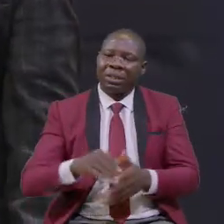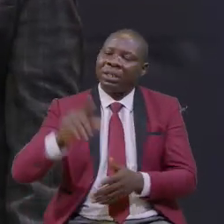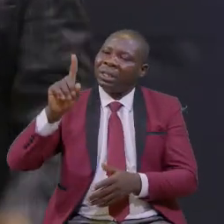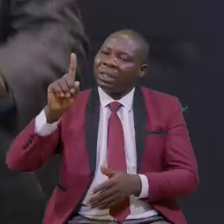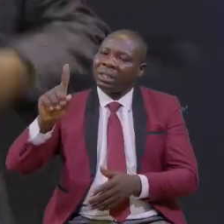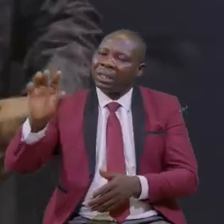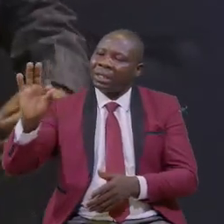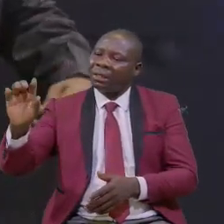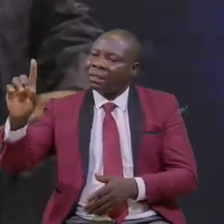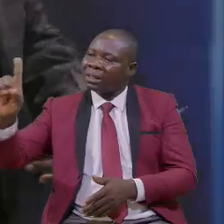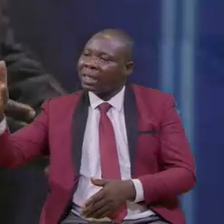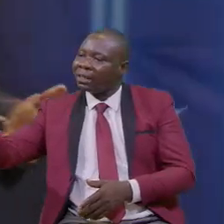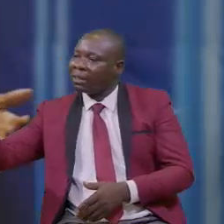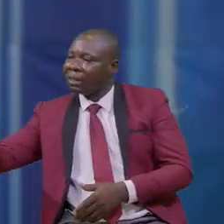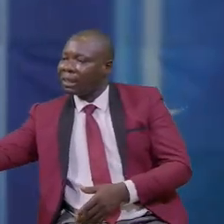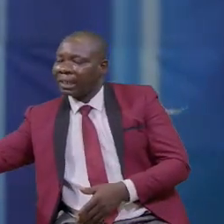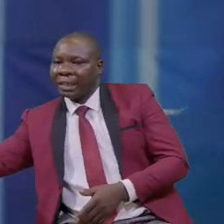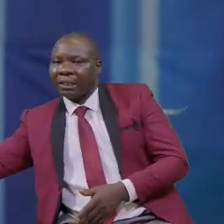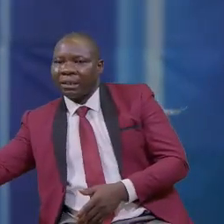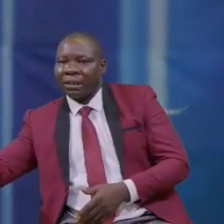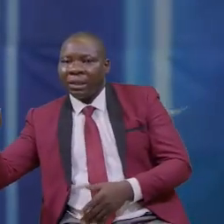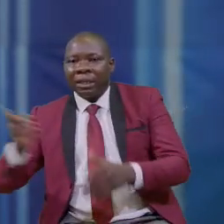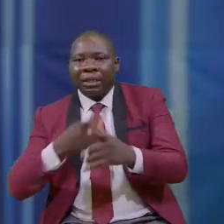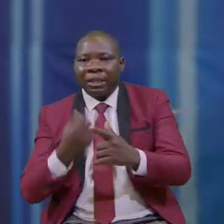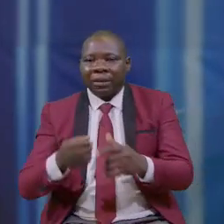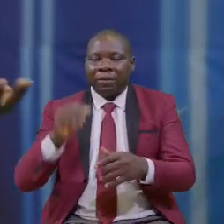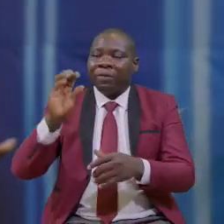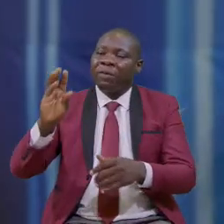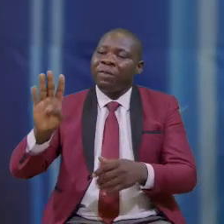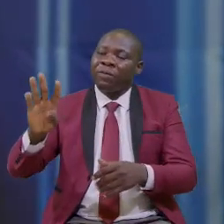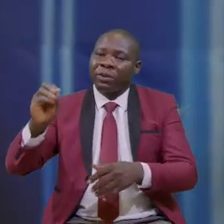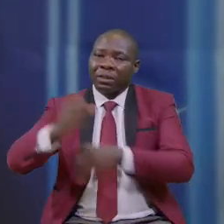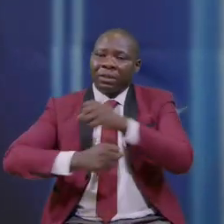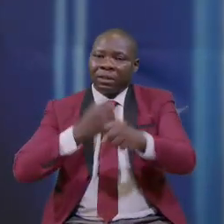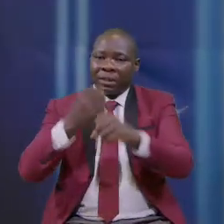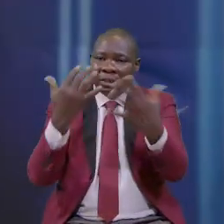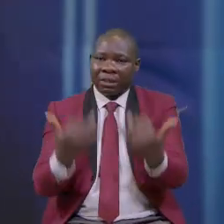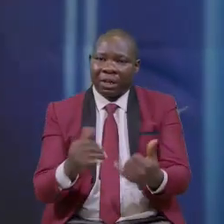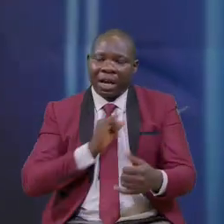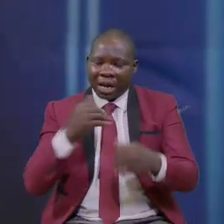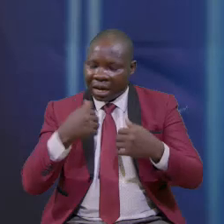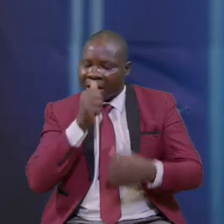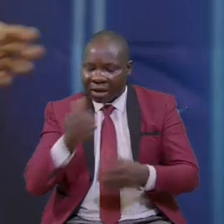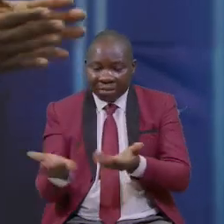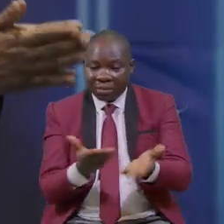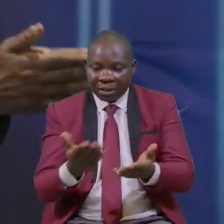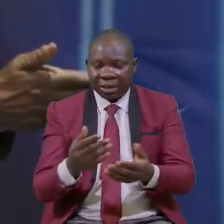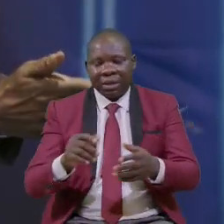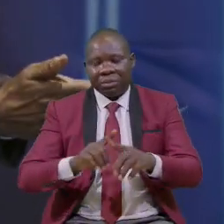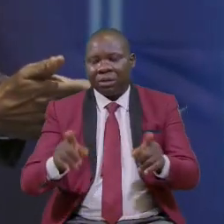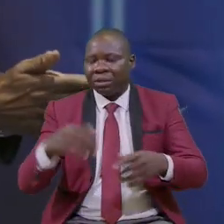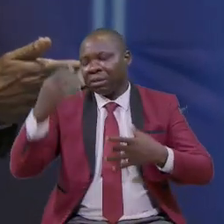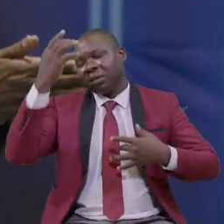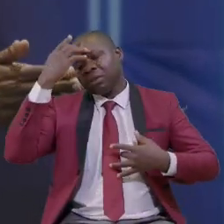1919. And then, 40 years now, I've been here, but I've been sick. I have